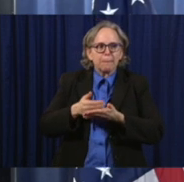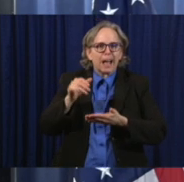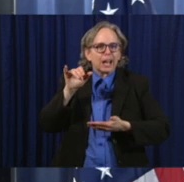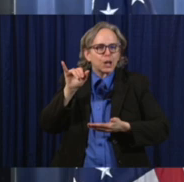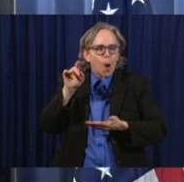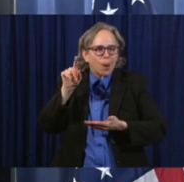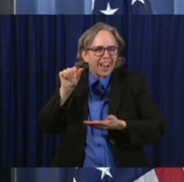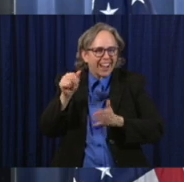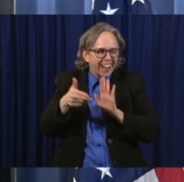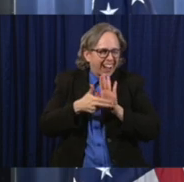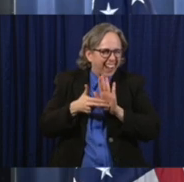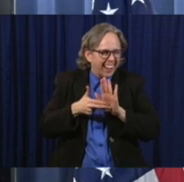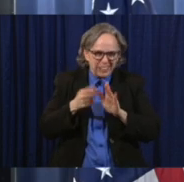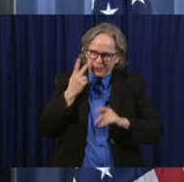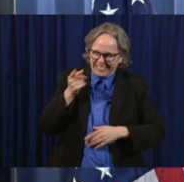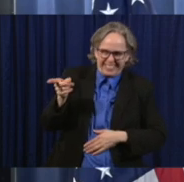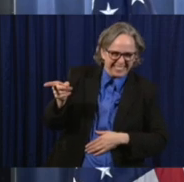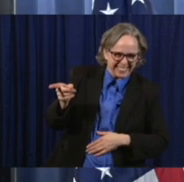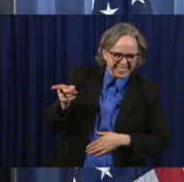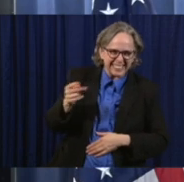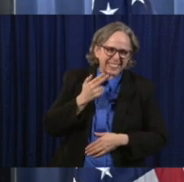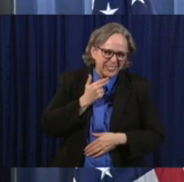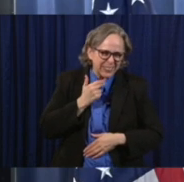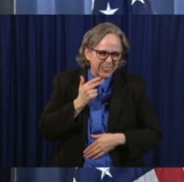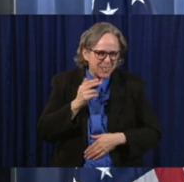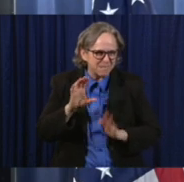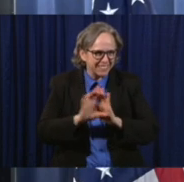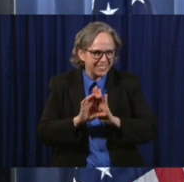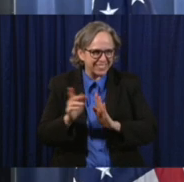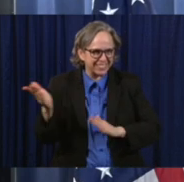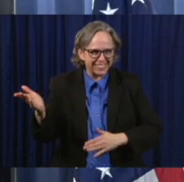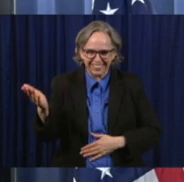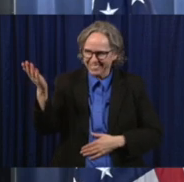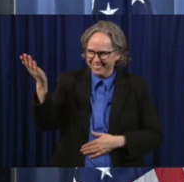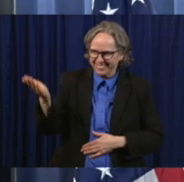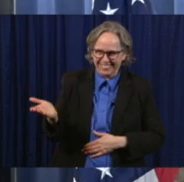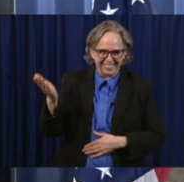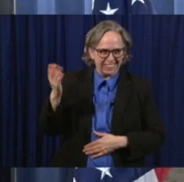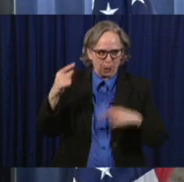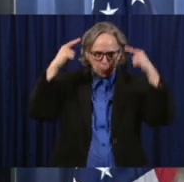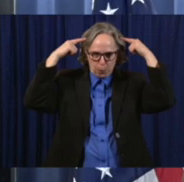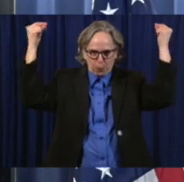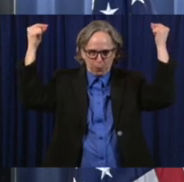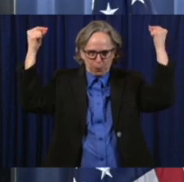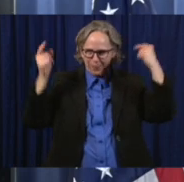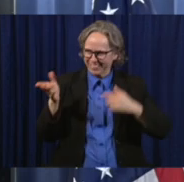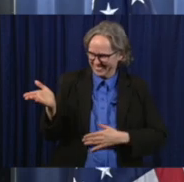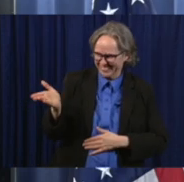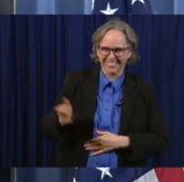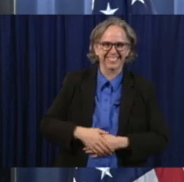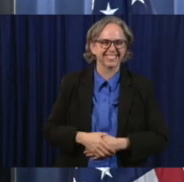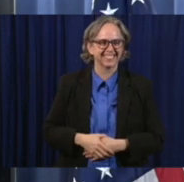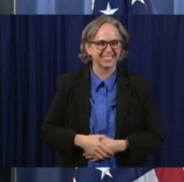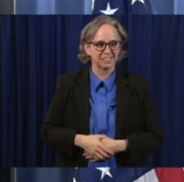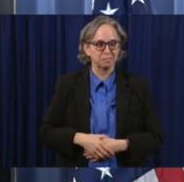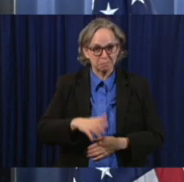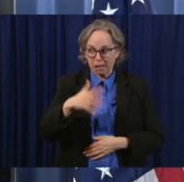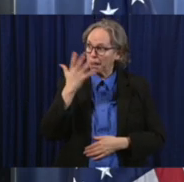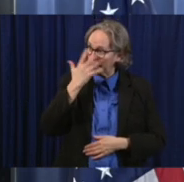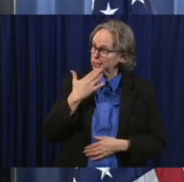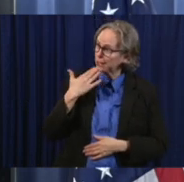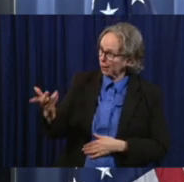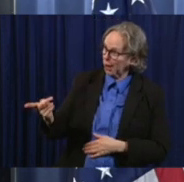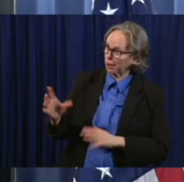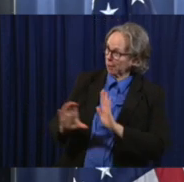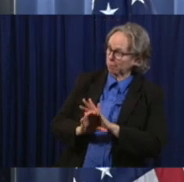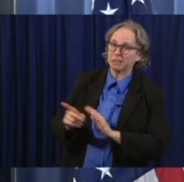Baby Yoda on the left of the photo. Okay, well there, all right. Looks good.